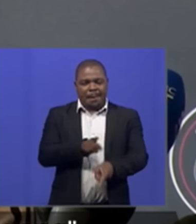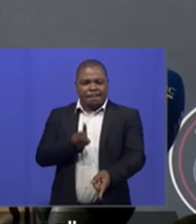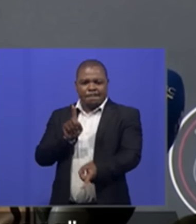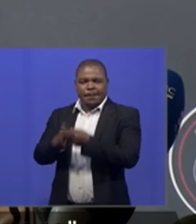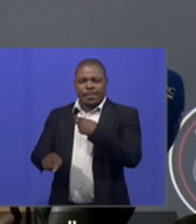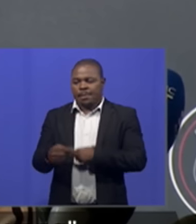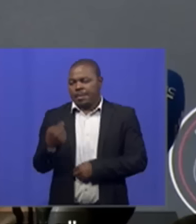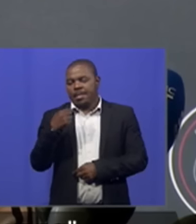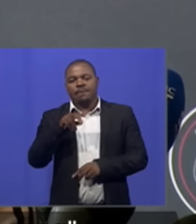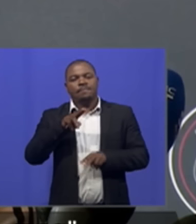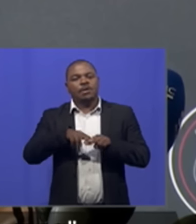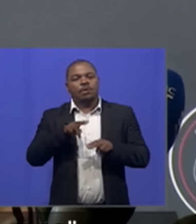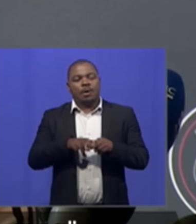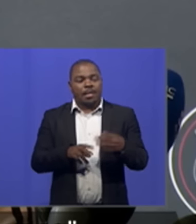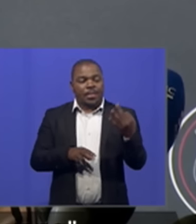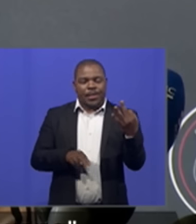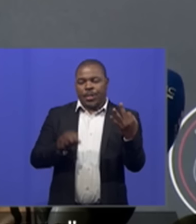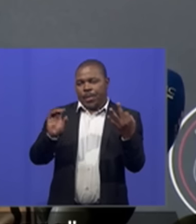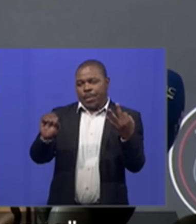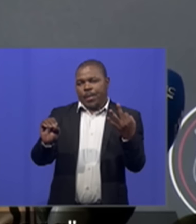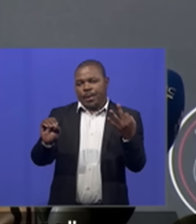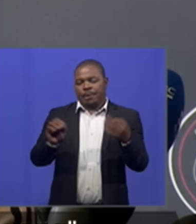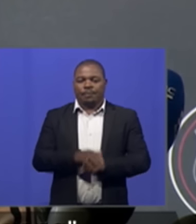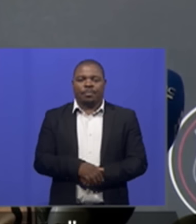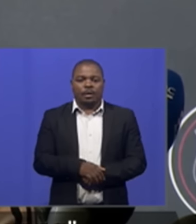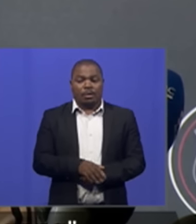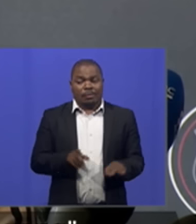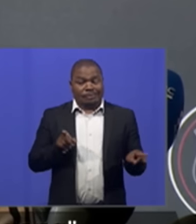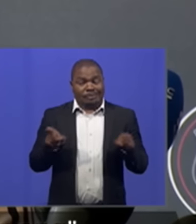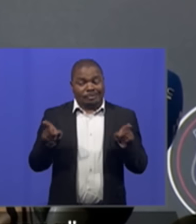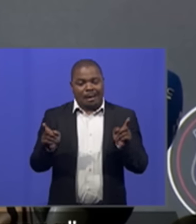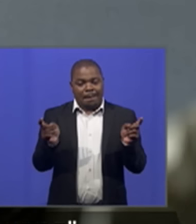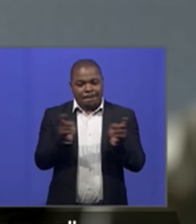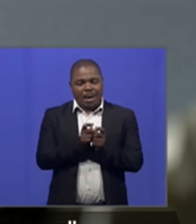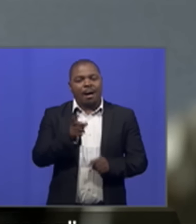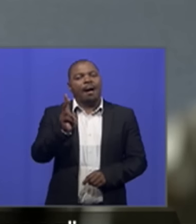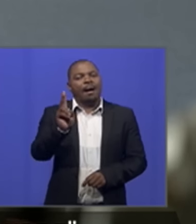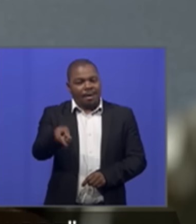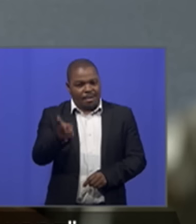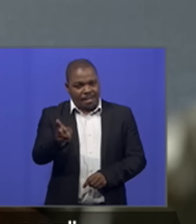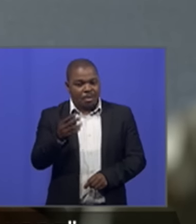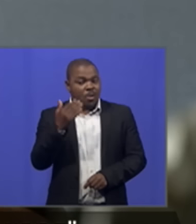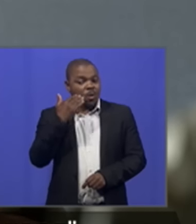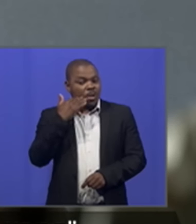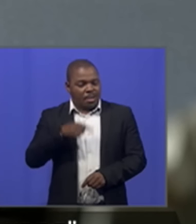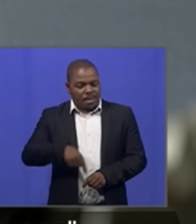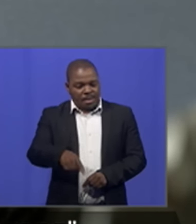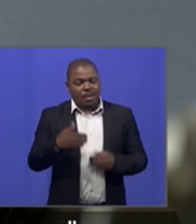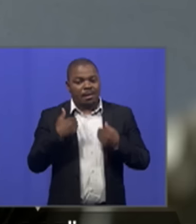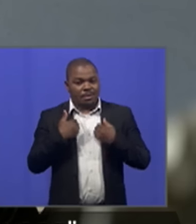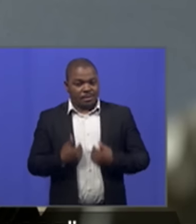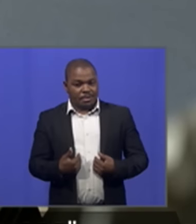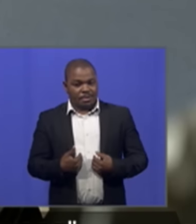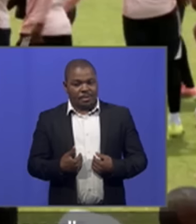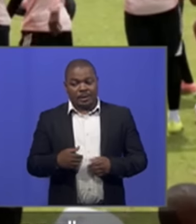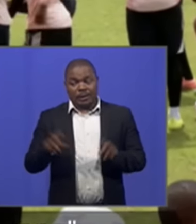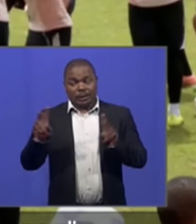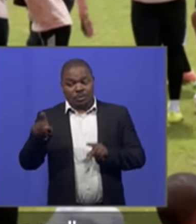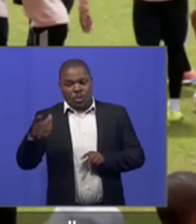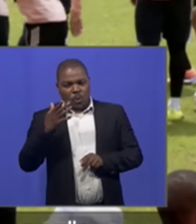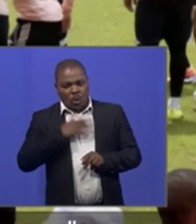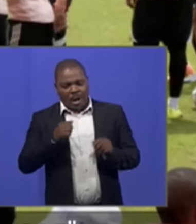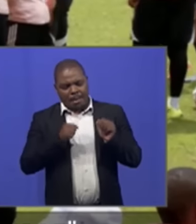ya February ka dino tše 3-1. Dihlopha tše di gahlana gape ka Sontaga. Chiefs e nyaka go tšea